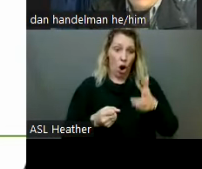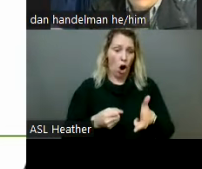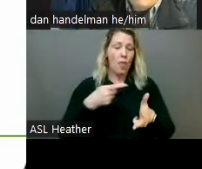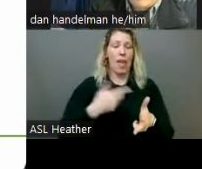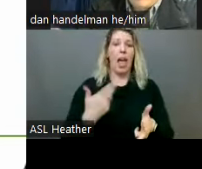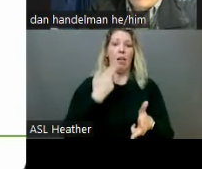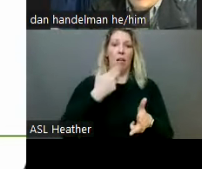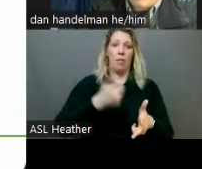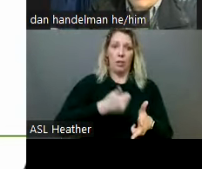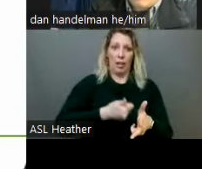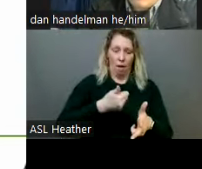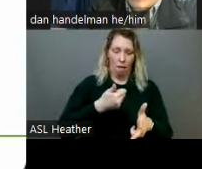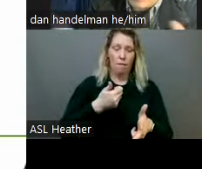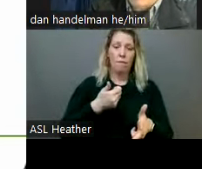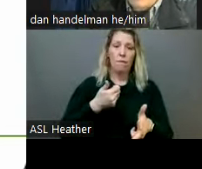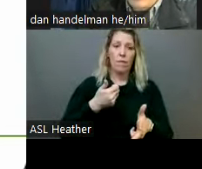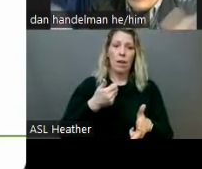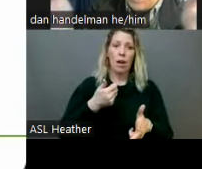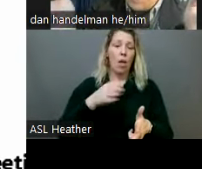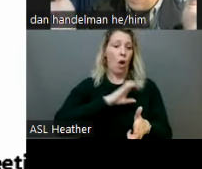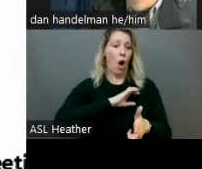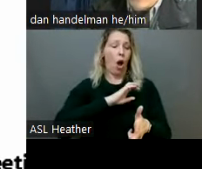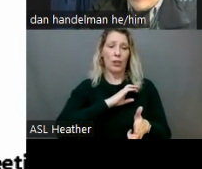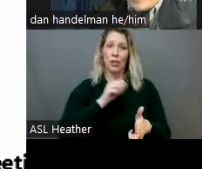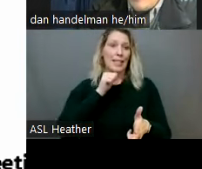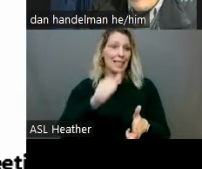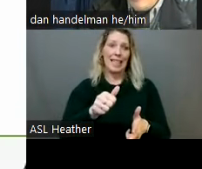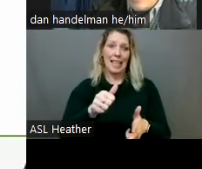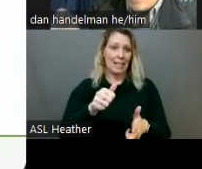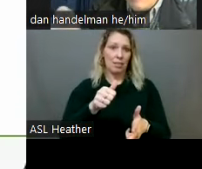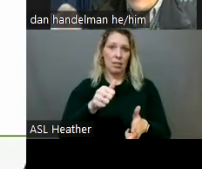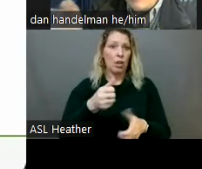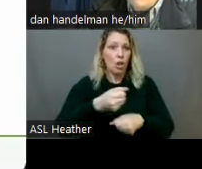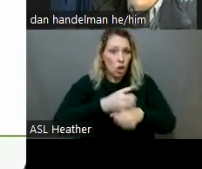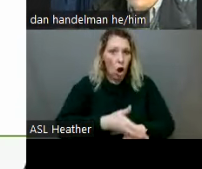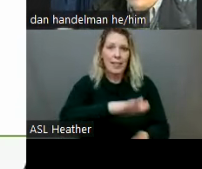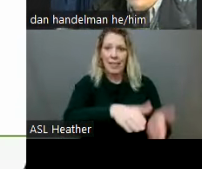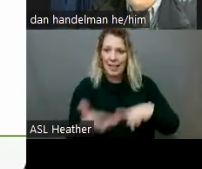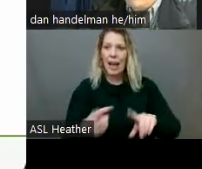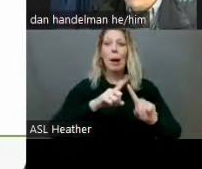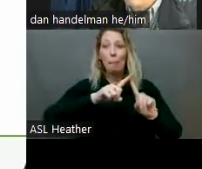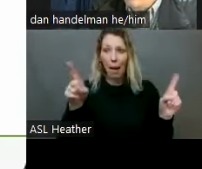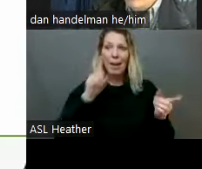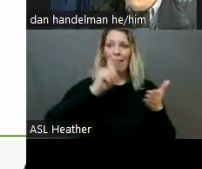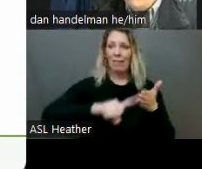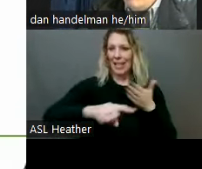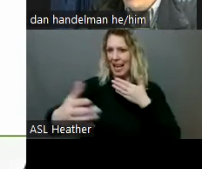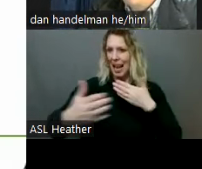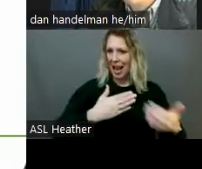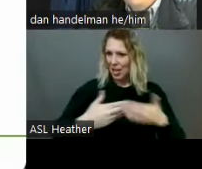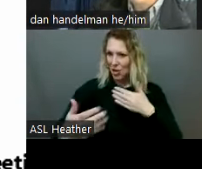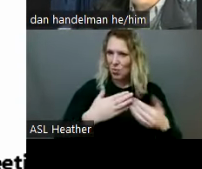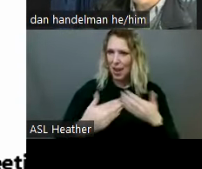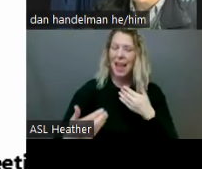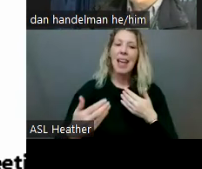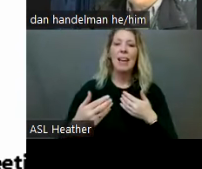allegedly. And the officers didn't cause the death, but it was investigated anyway as potential